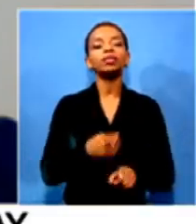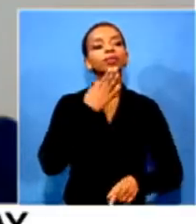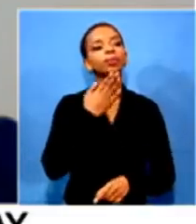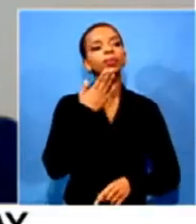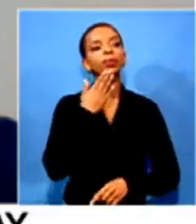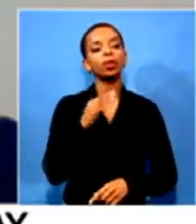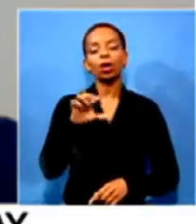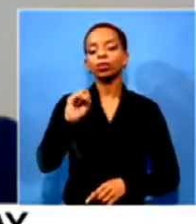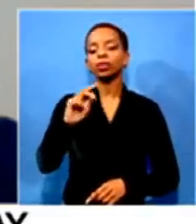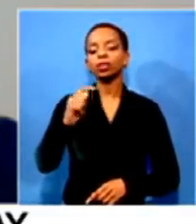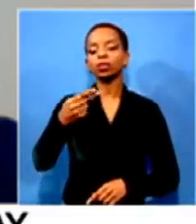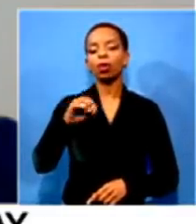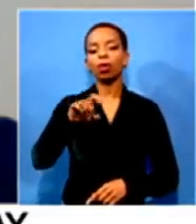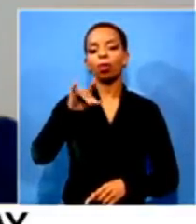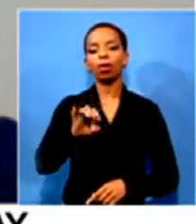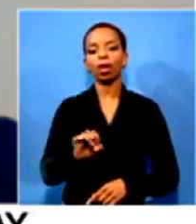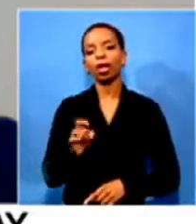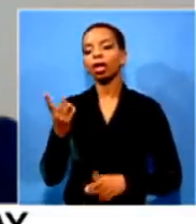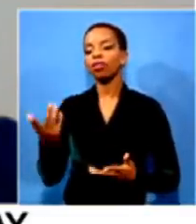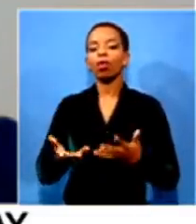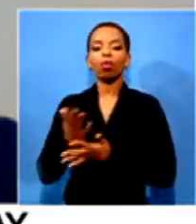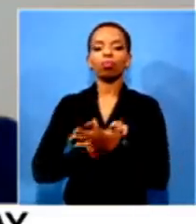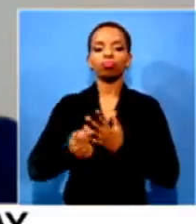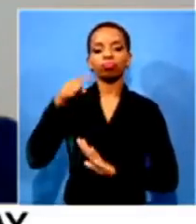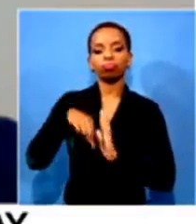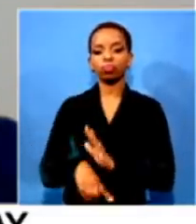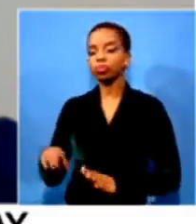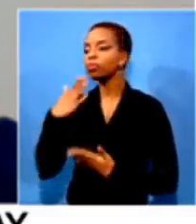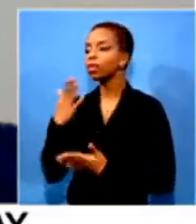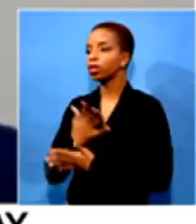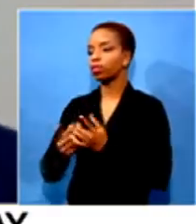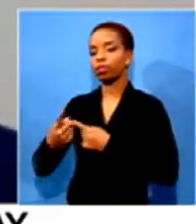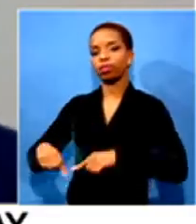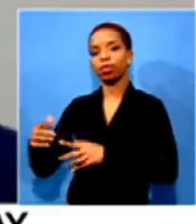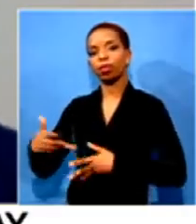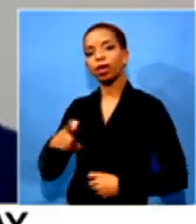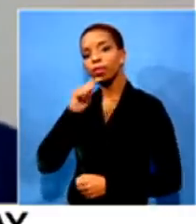SAA's financial woes. Khaya, thanks so much for speaking to us. Welcome to Morning Live.